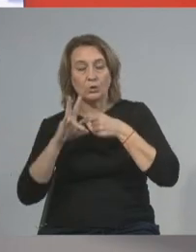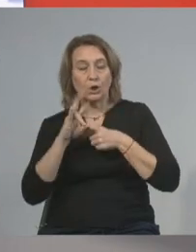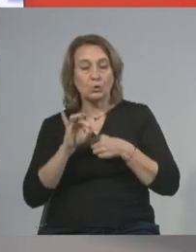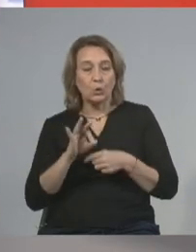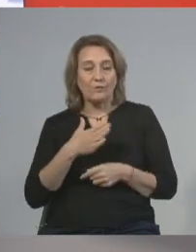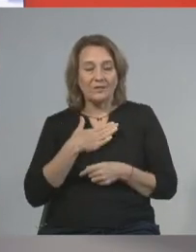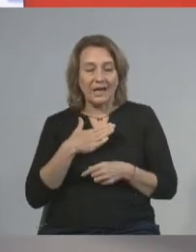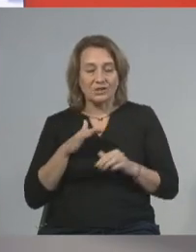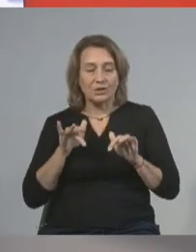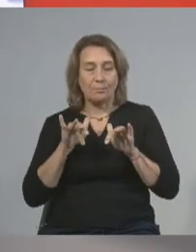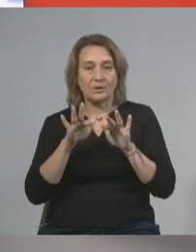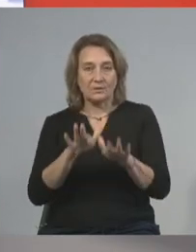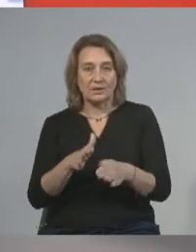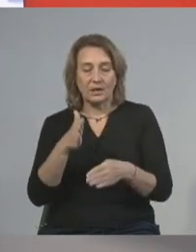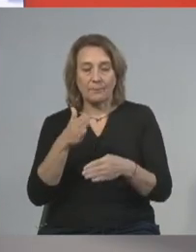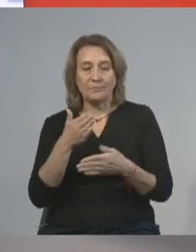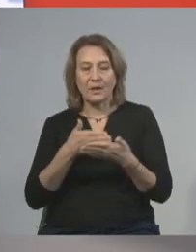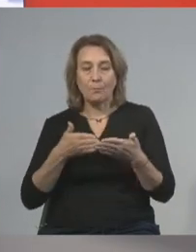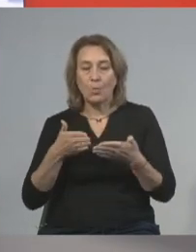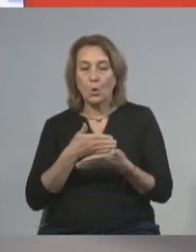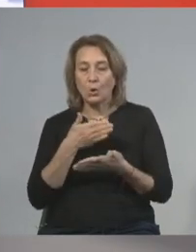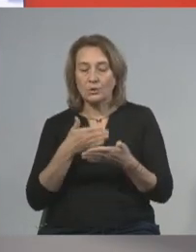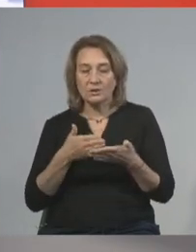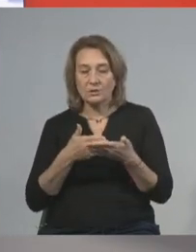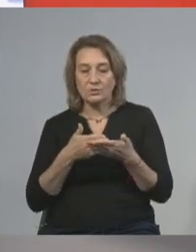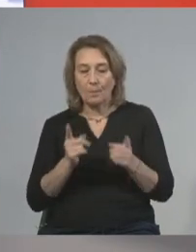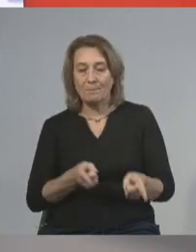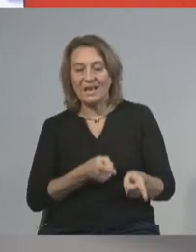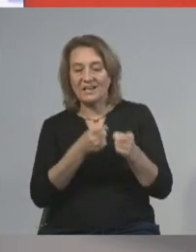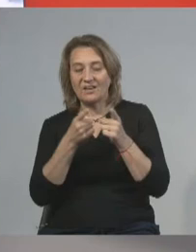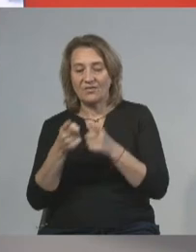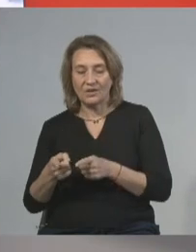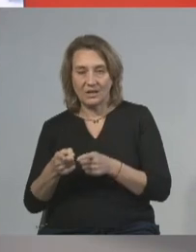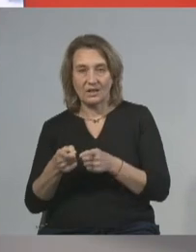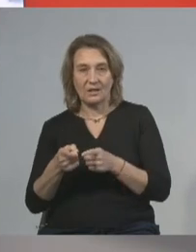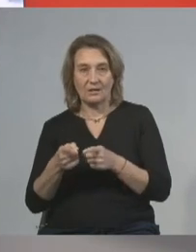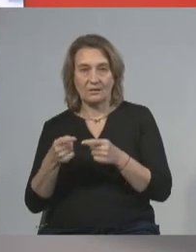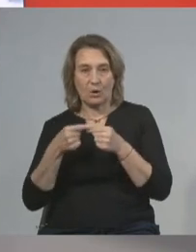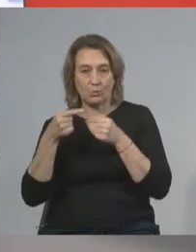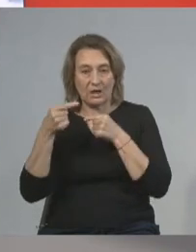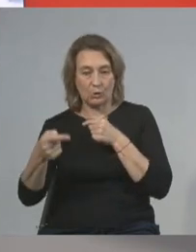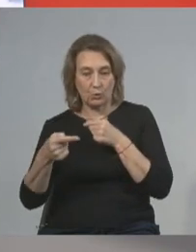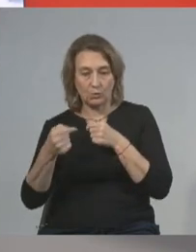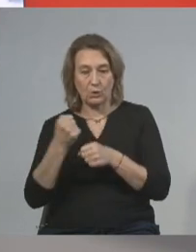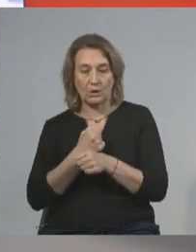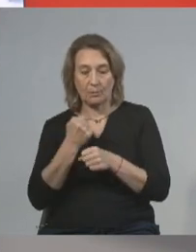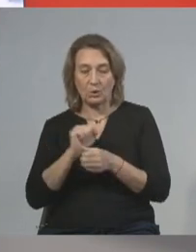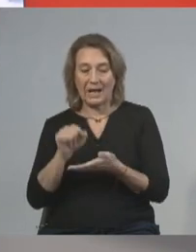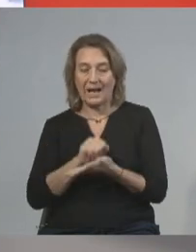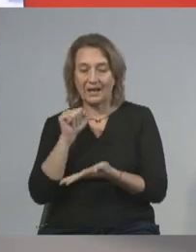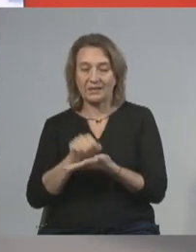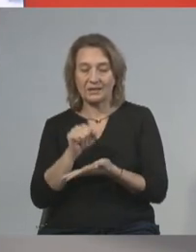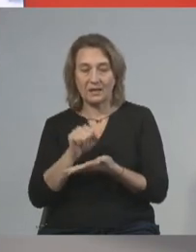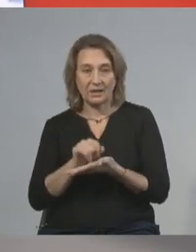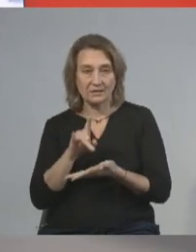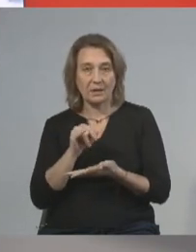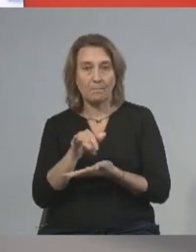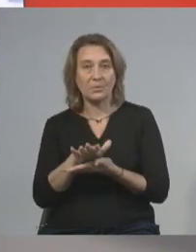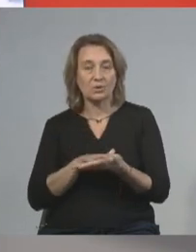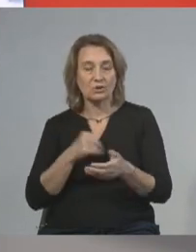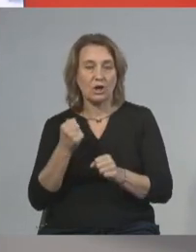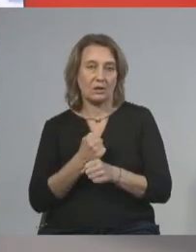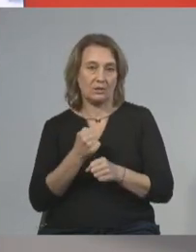but in our processes we fully transferred sales department for the remote work but the editorial office captain working